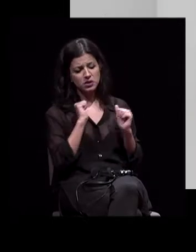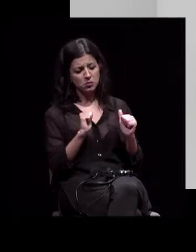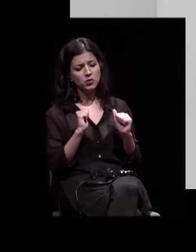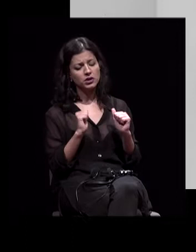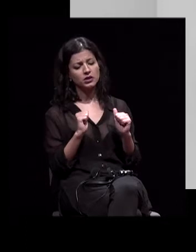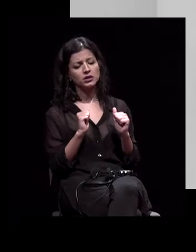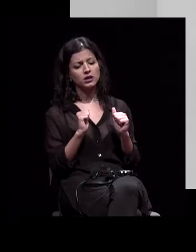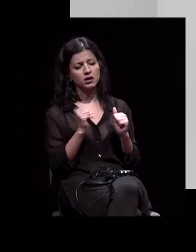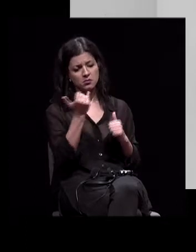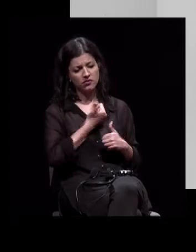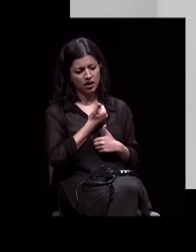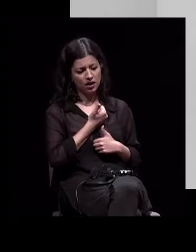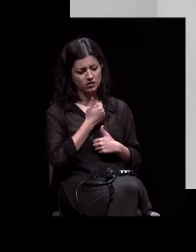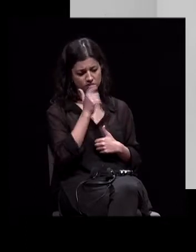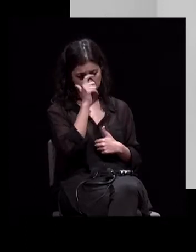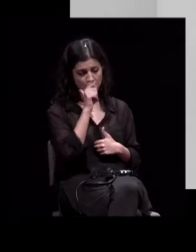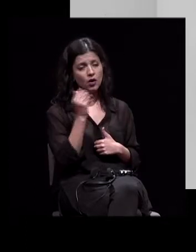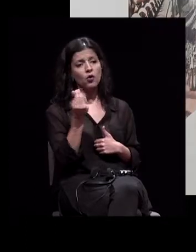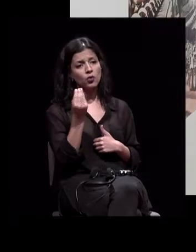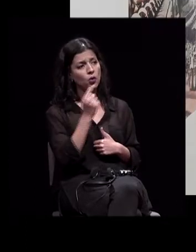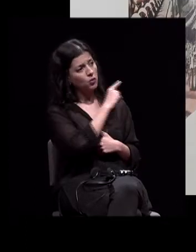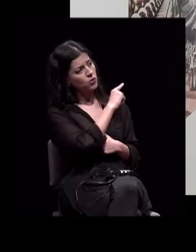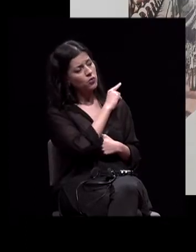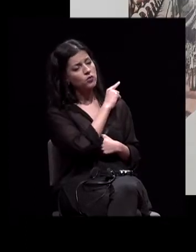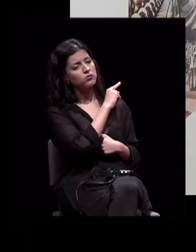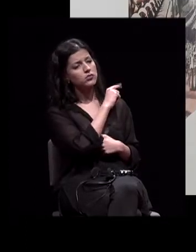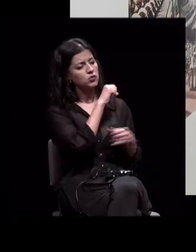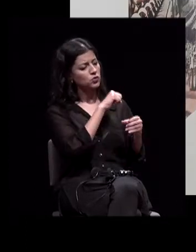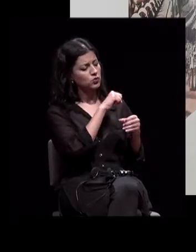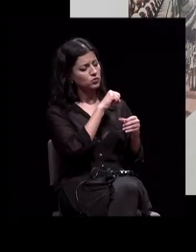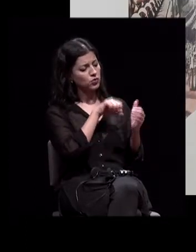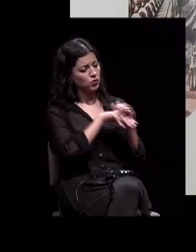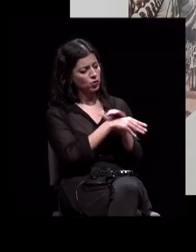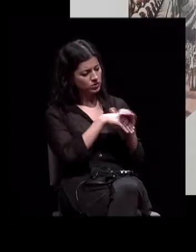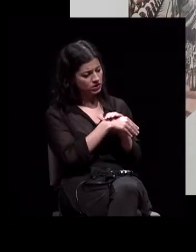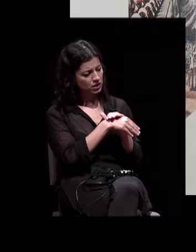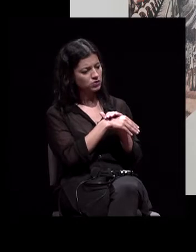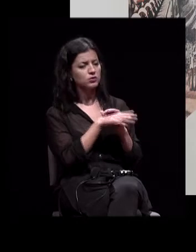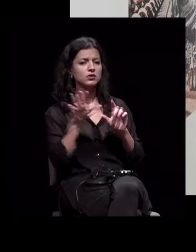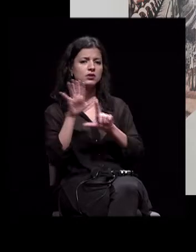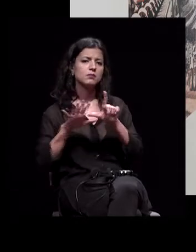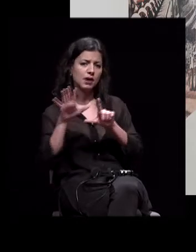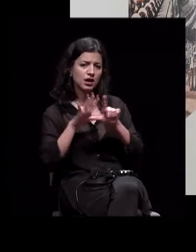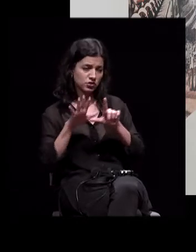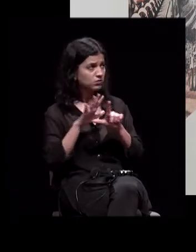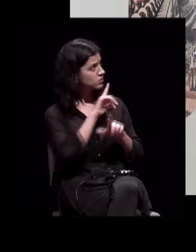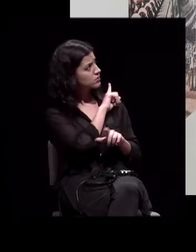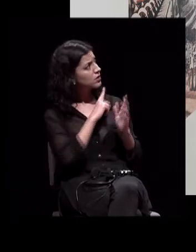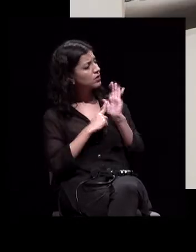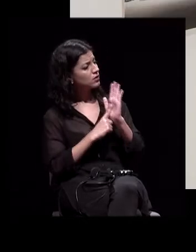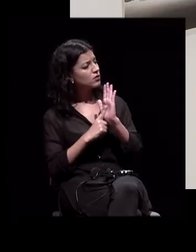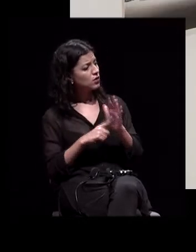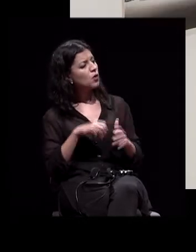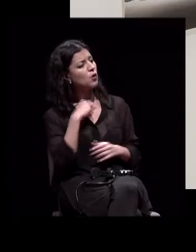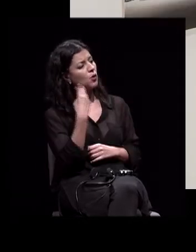um pouco como é que esses conceitos se conectam com essas imagens que você nos projetou, ou falar de